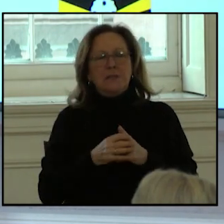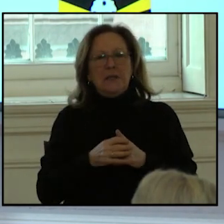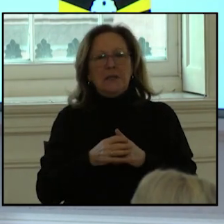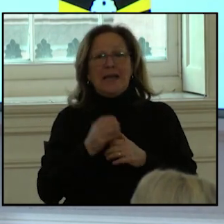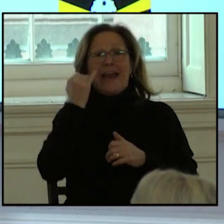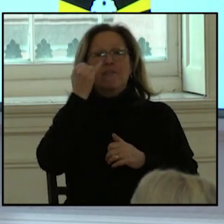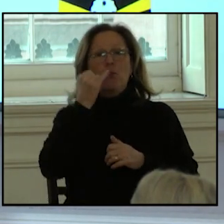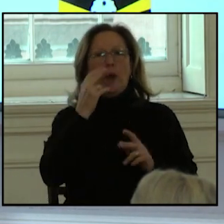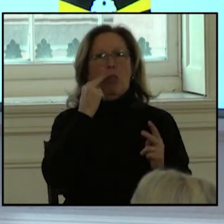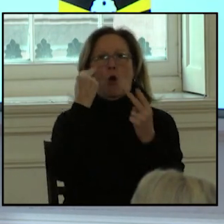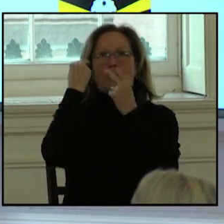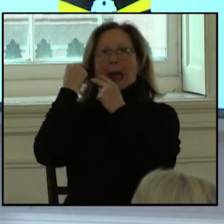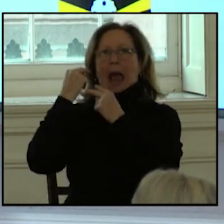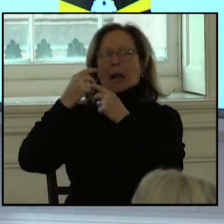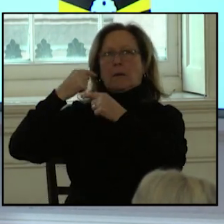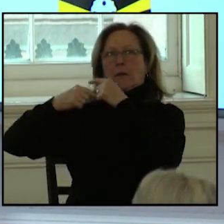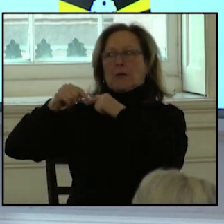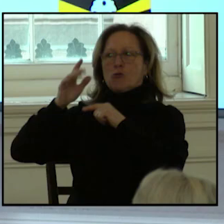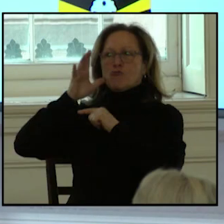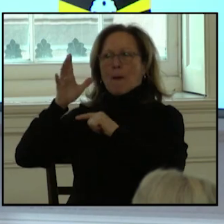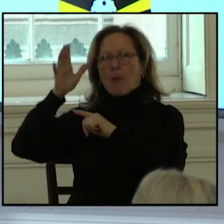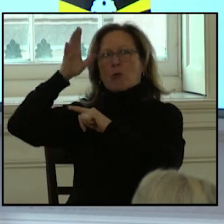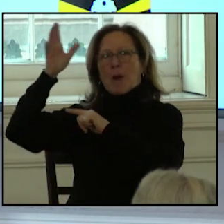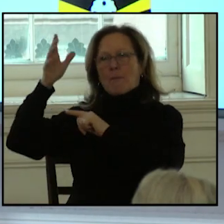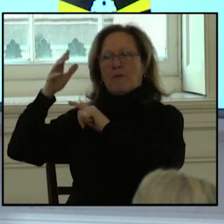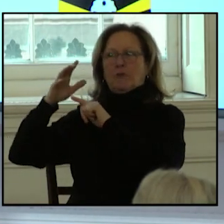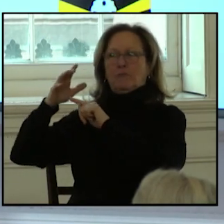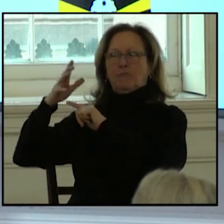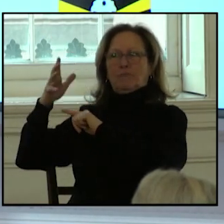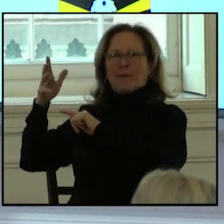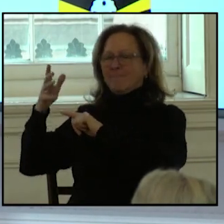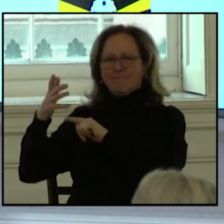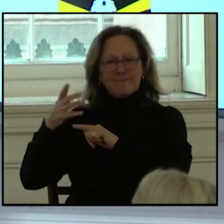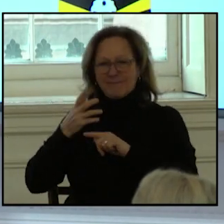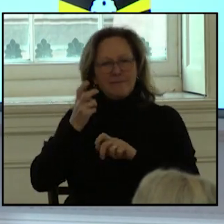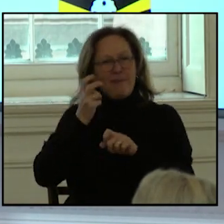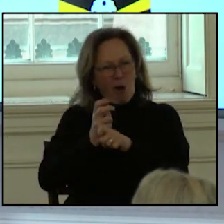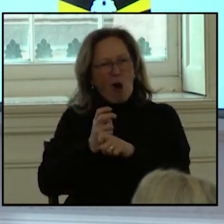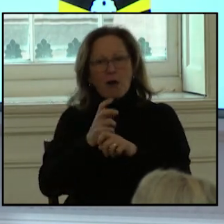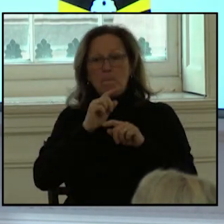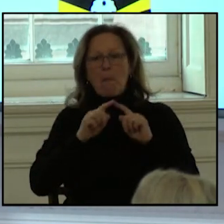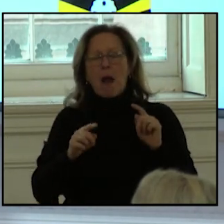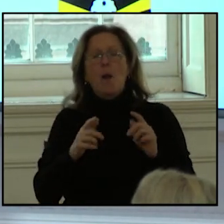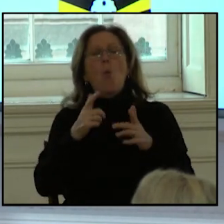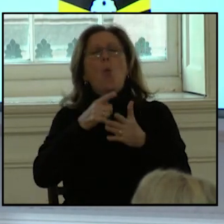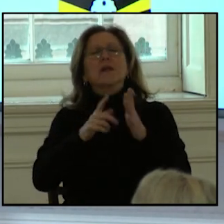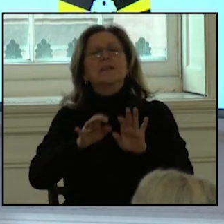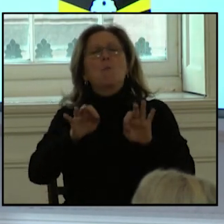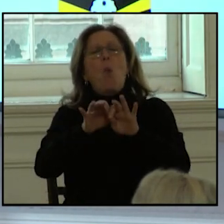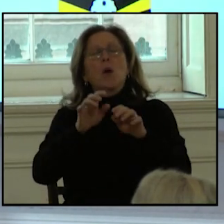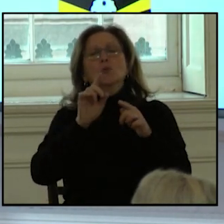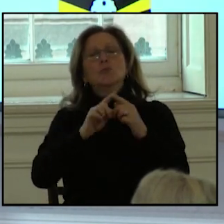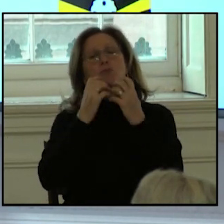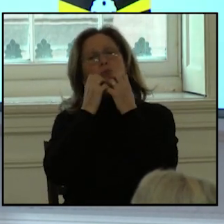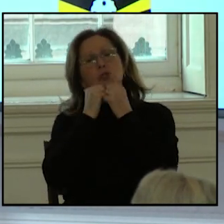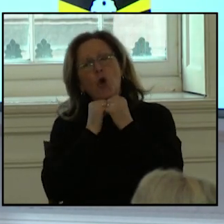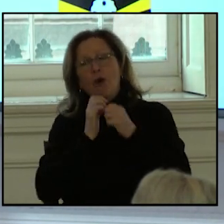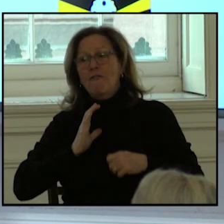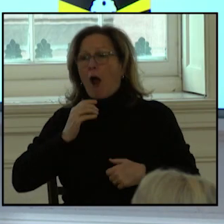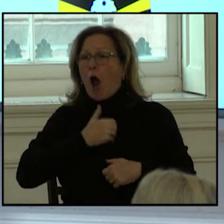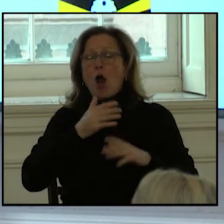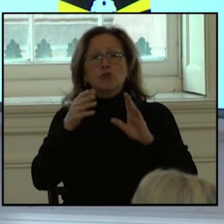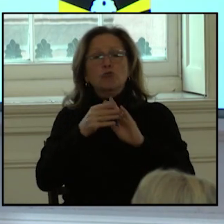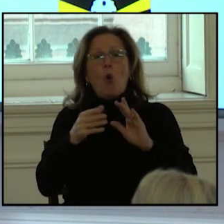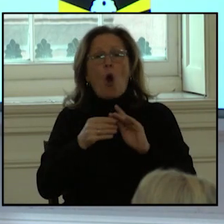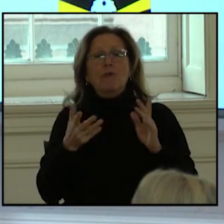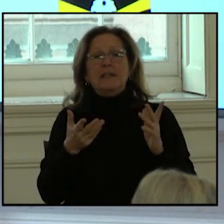We can't get much back further back. What's important to the preservation of our stories is to make